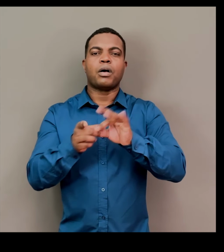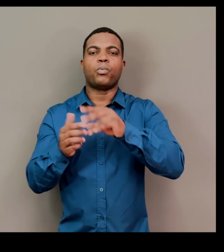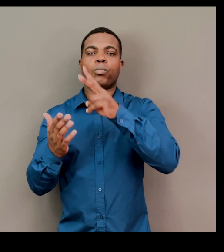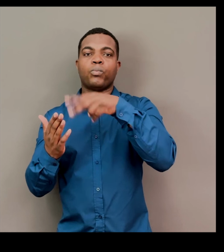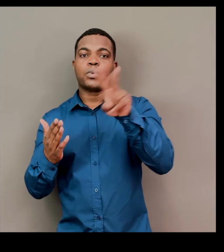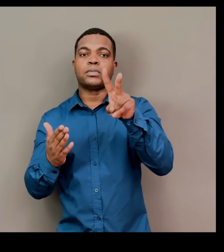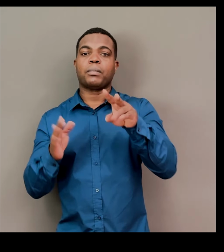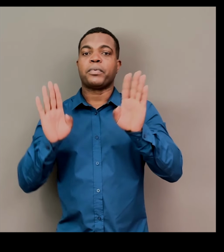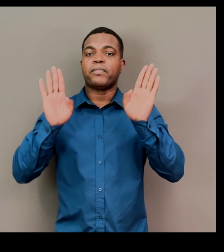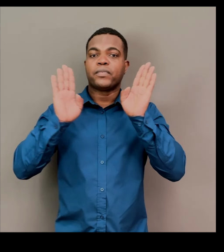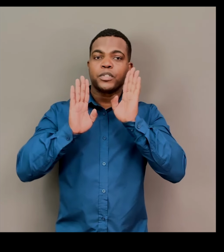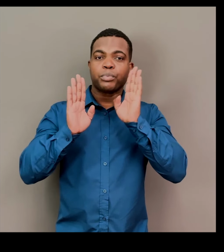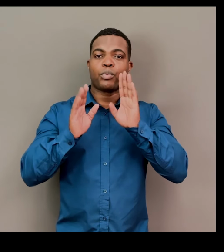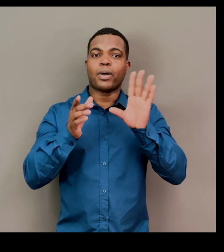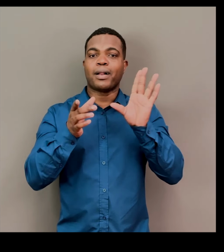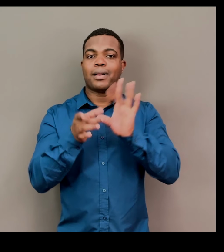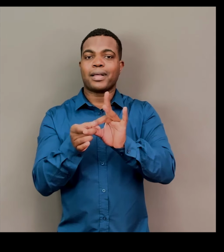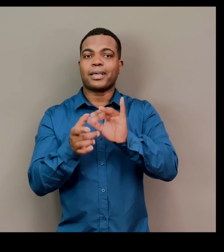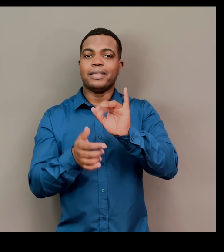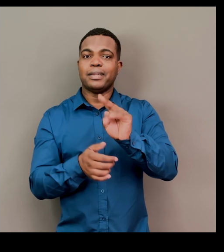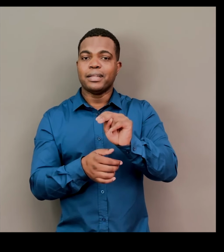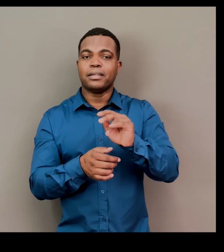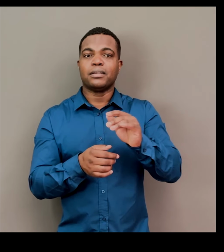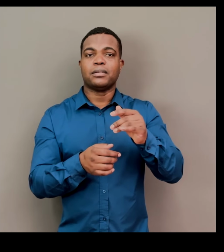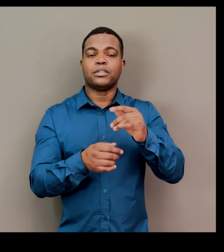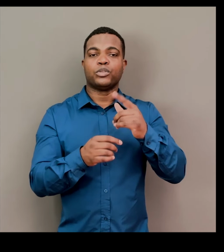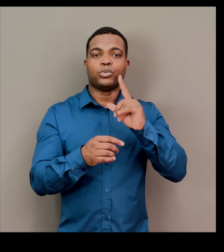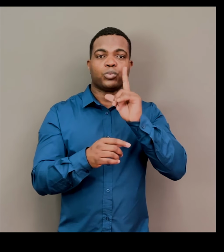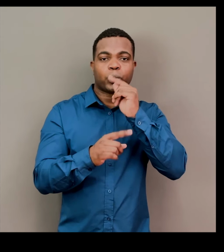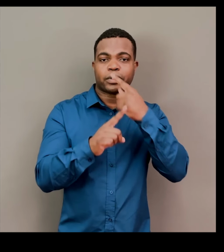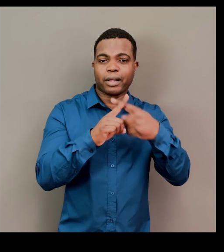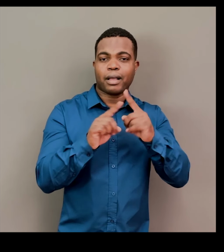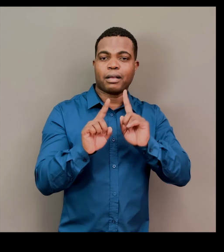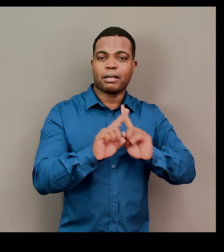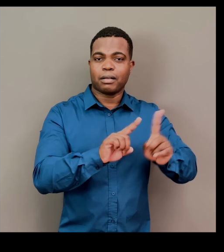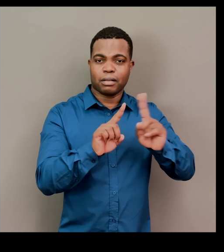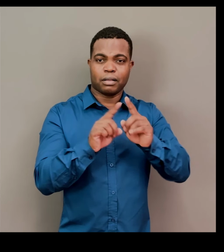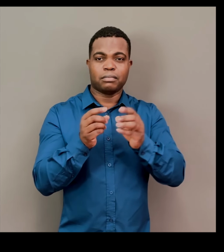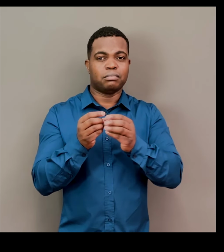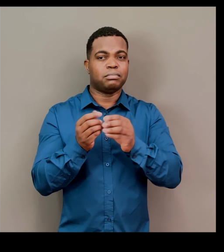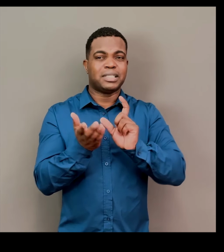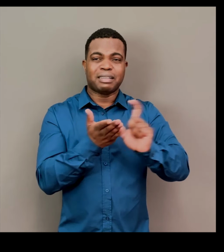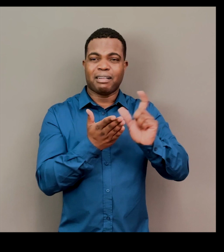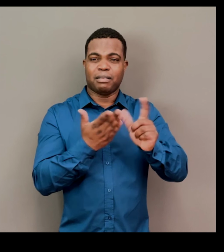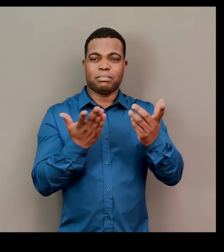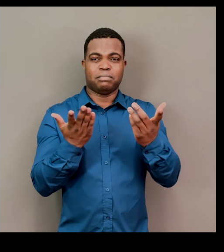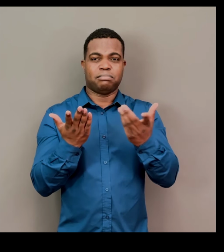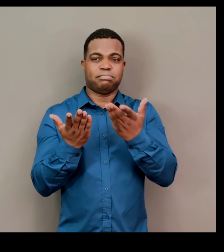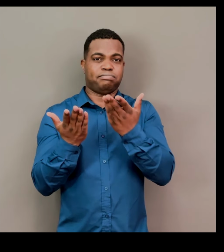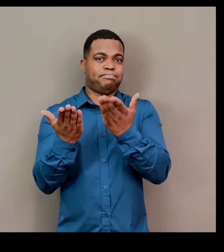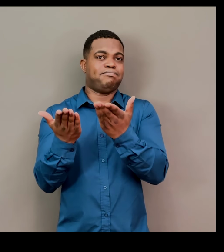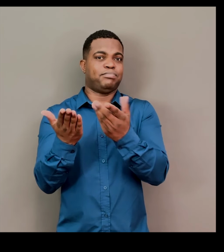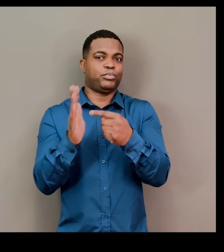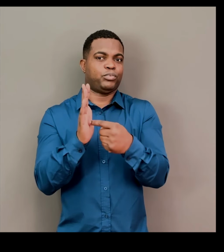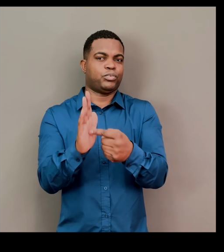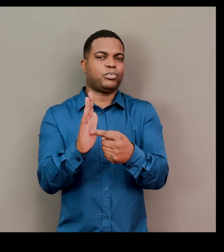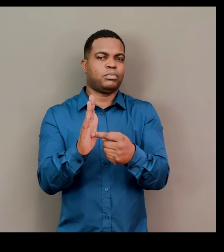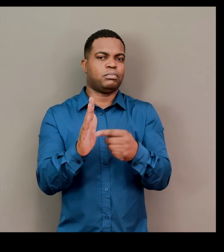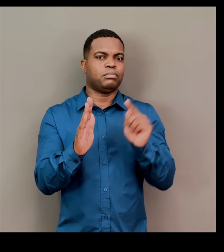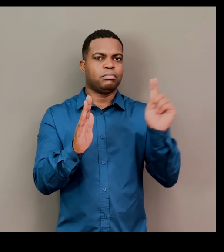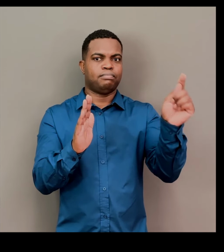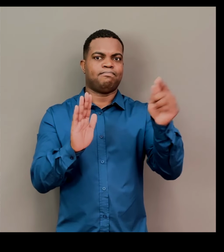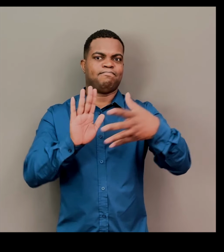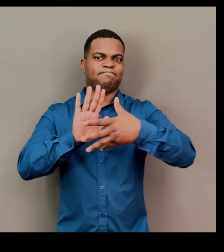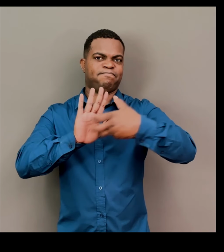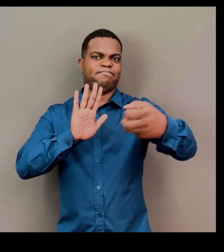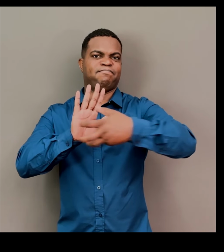Facebook, LinkedIn, Twitter, Twitch, so anywhere. And these social media